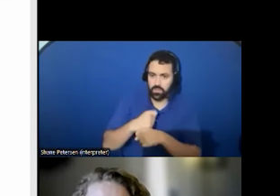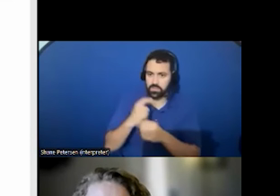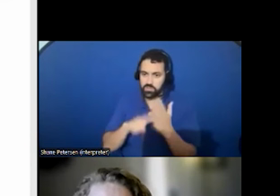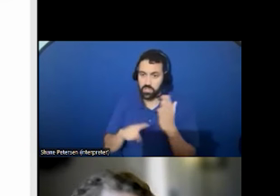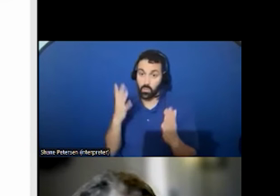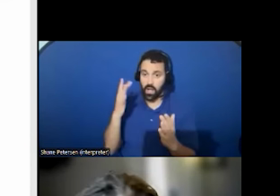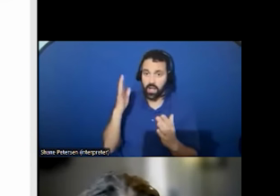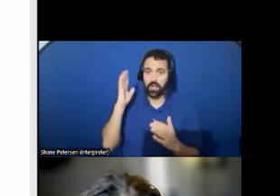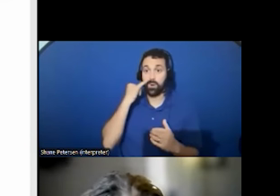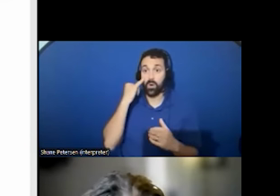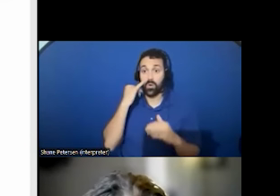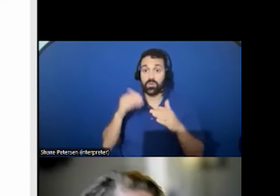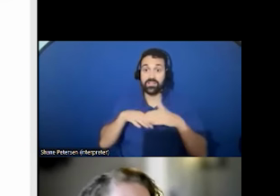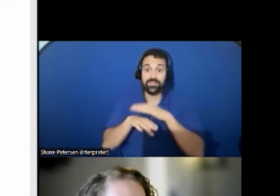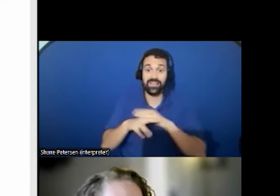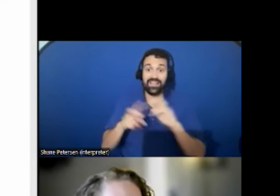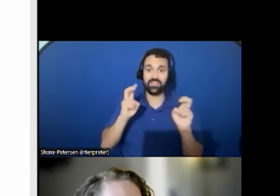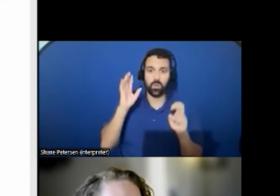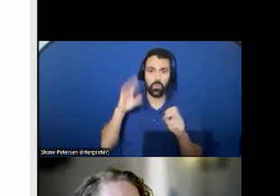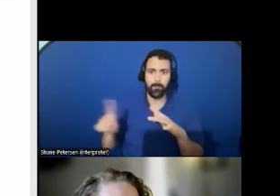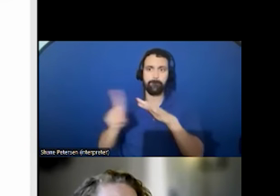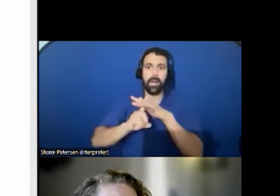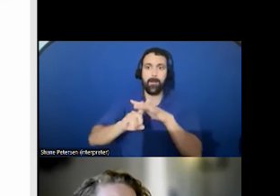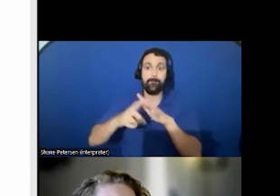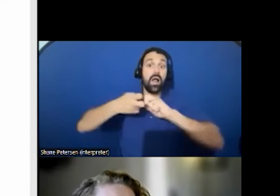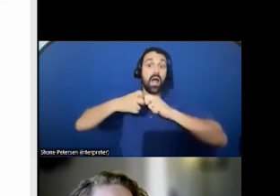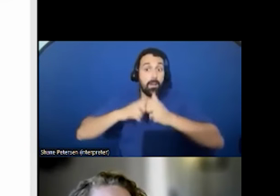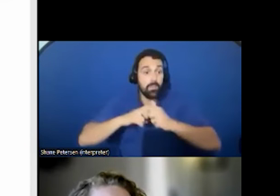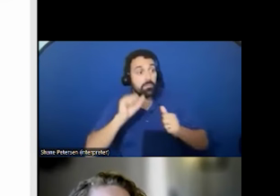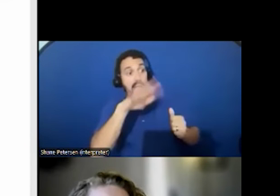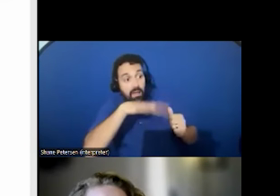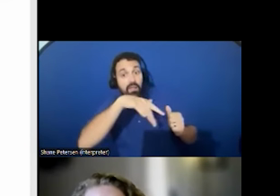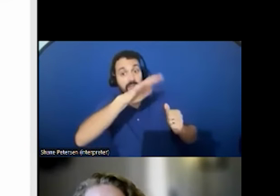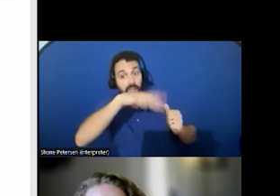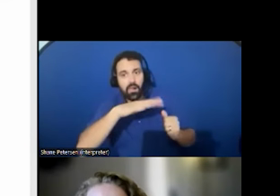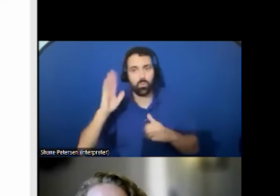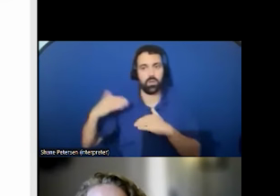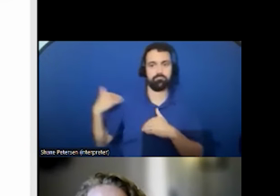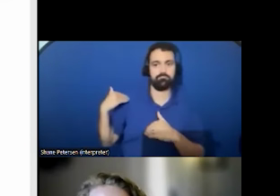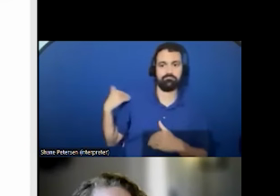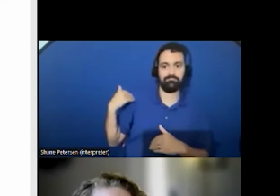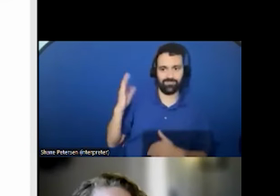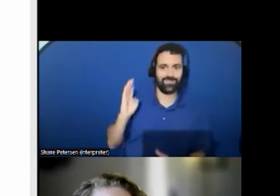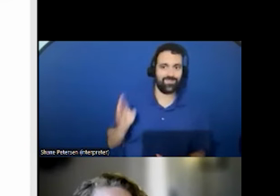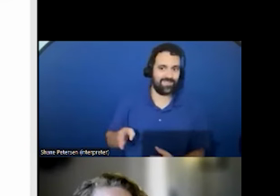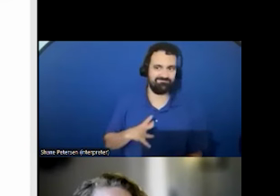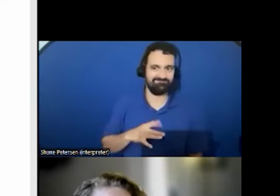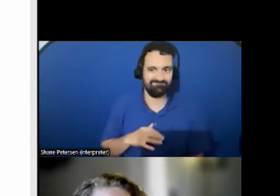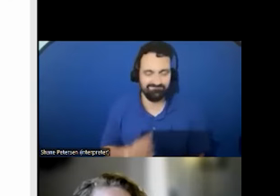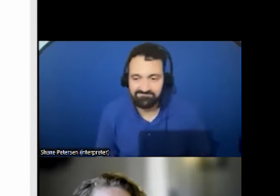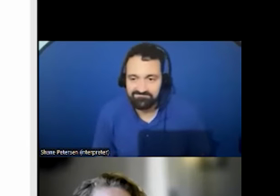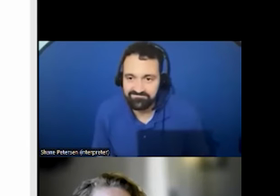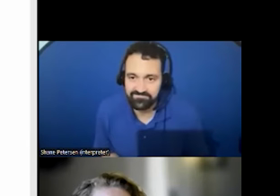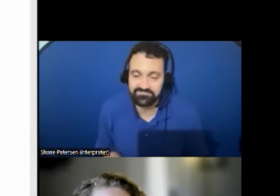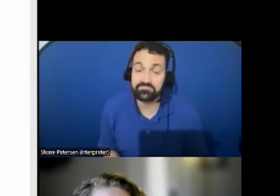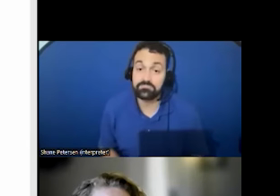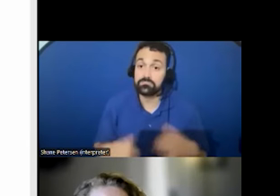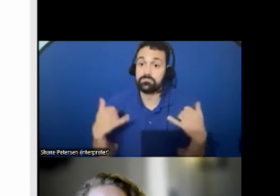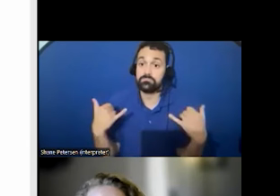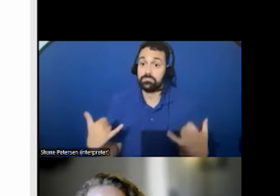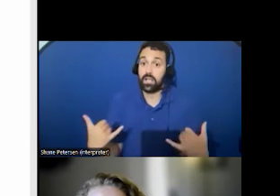have an accessibility issue. Um, Now I want to,